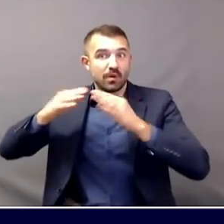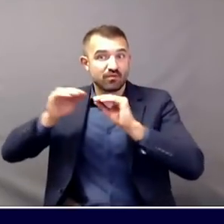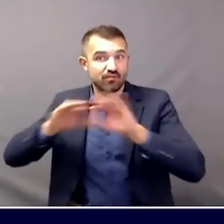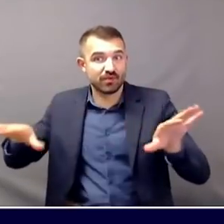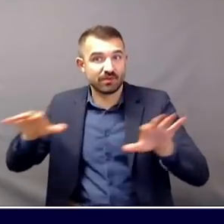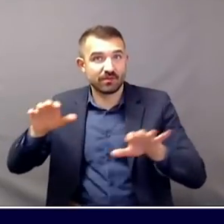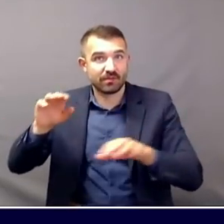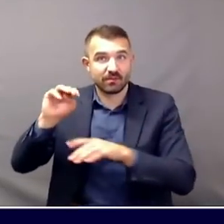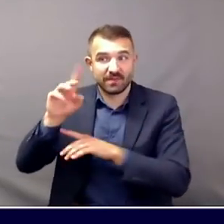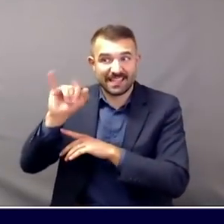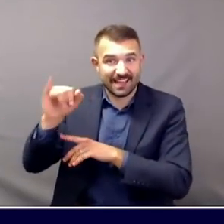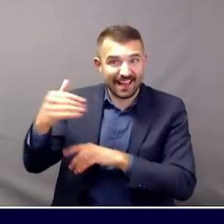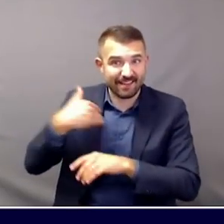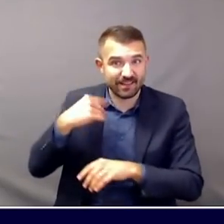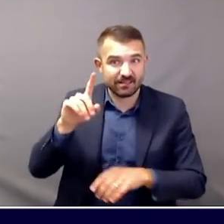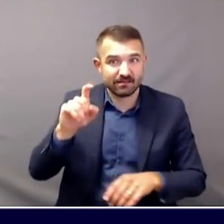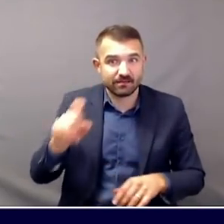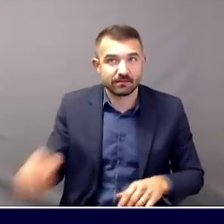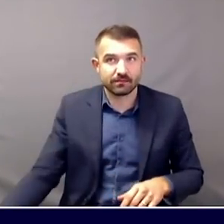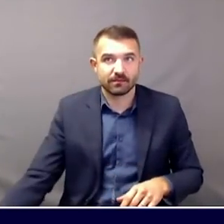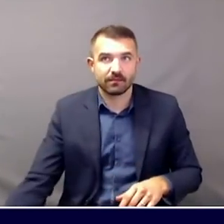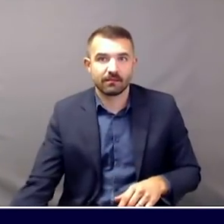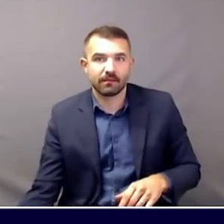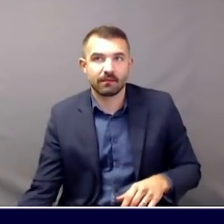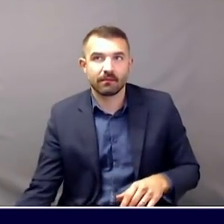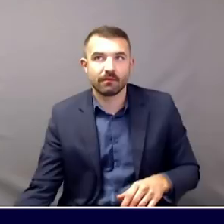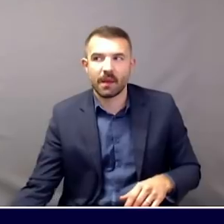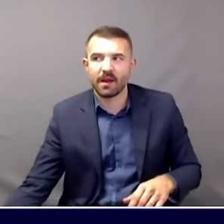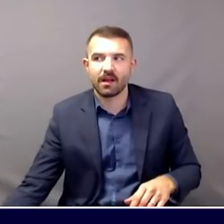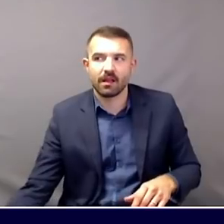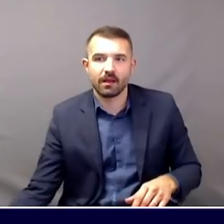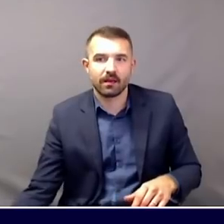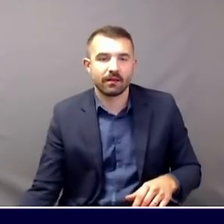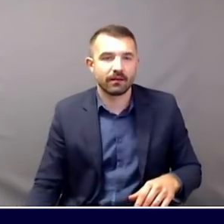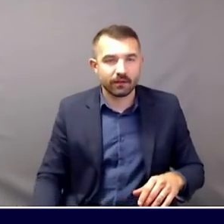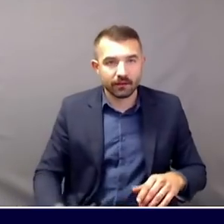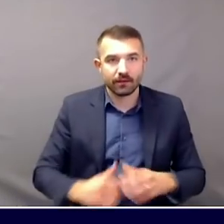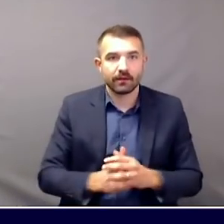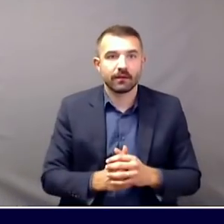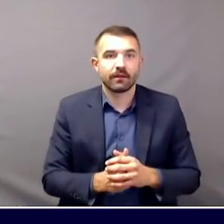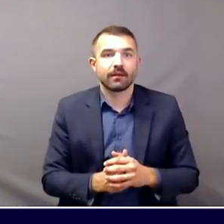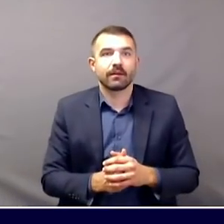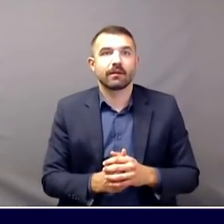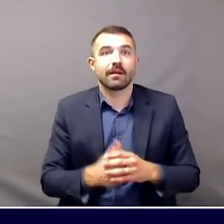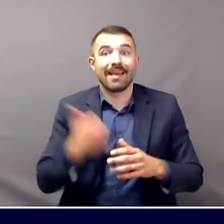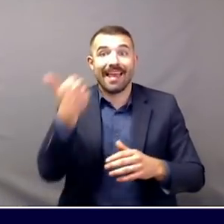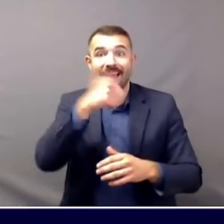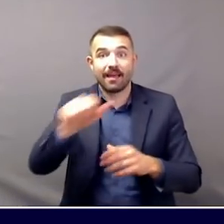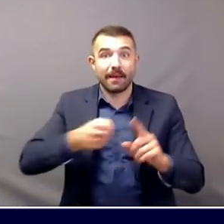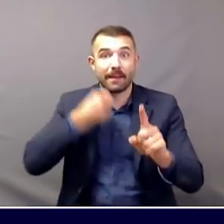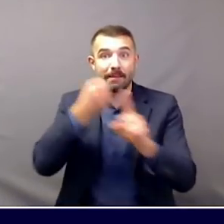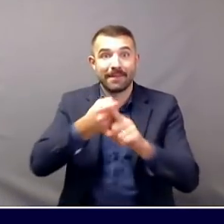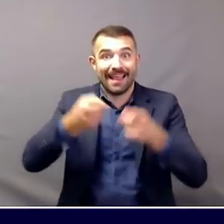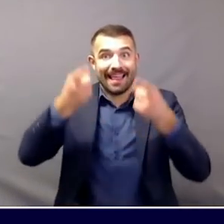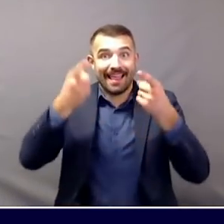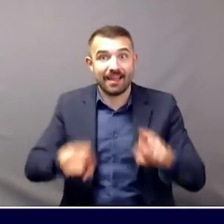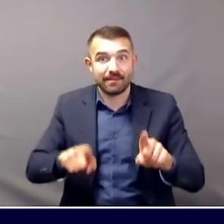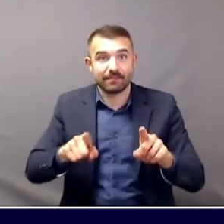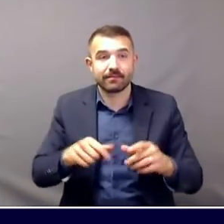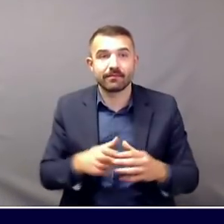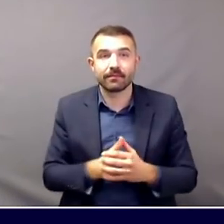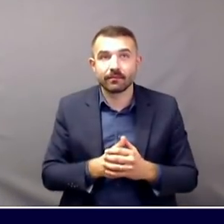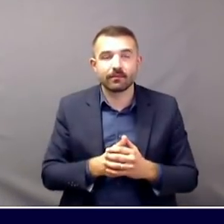event. And I want to be really, really clear. Community transmission is all across Maine. It's not just